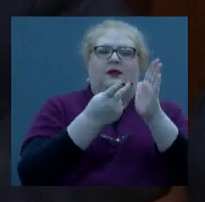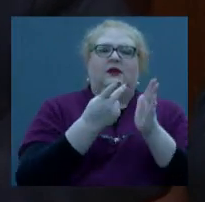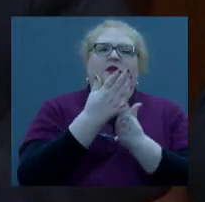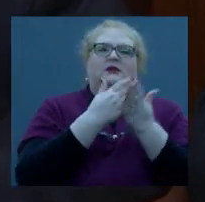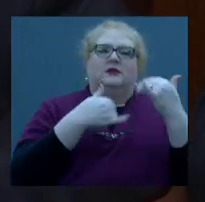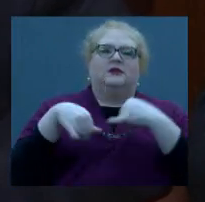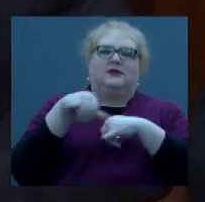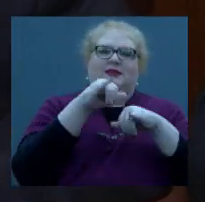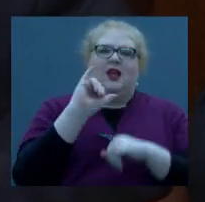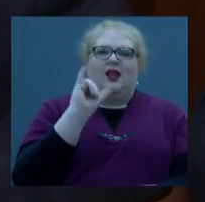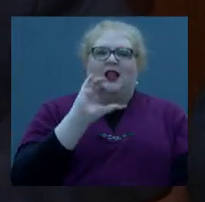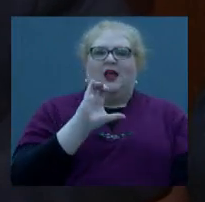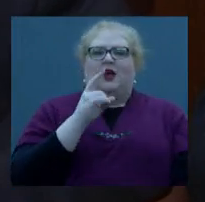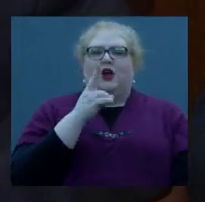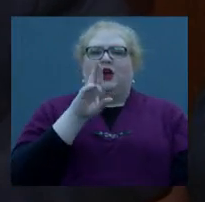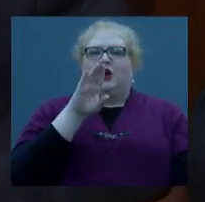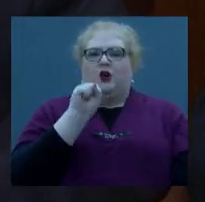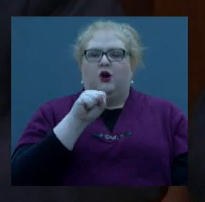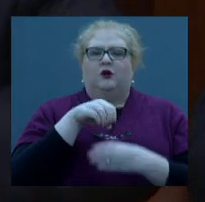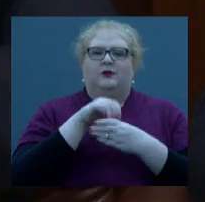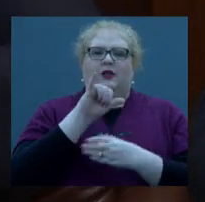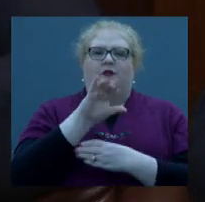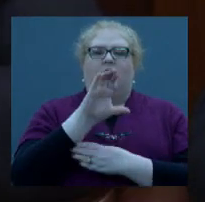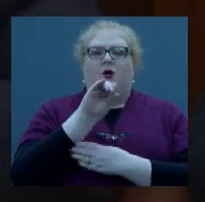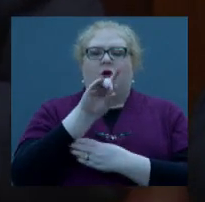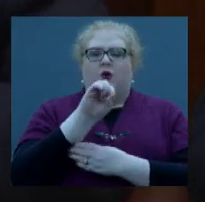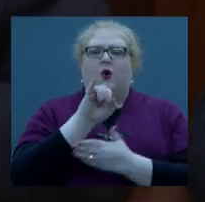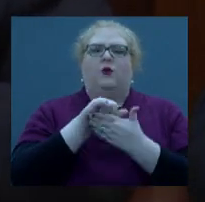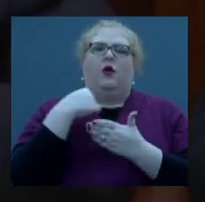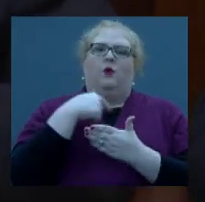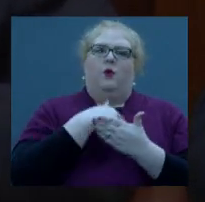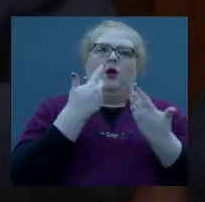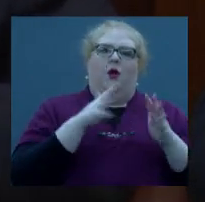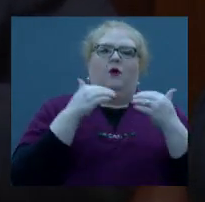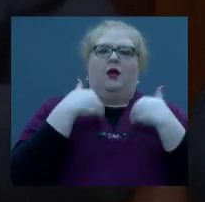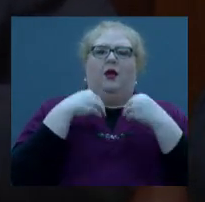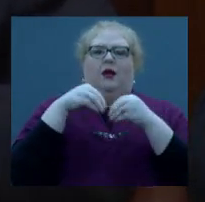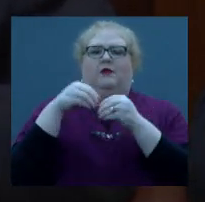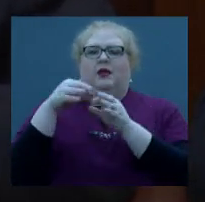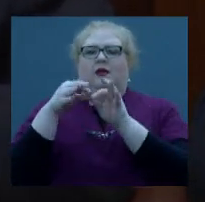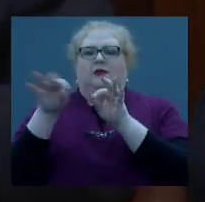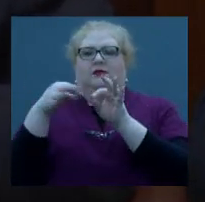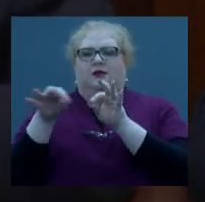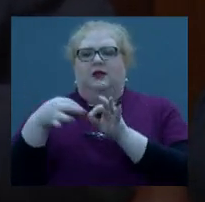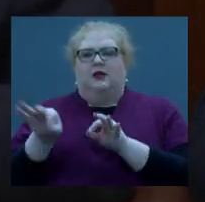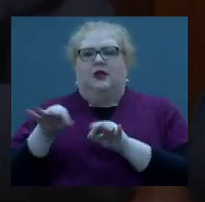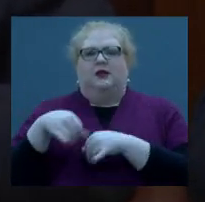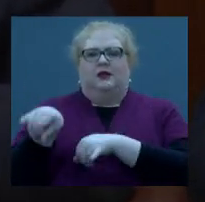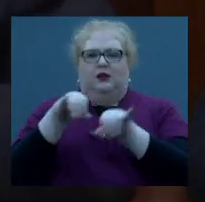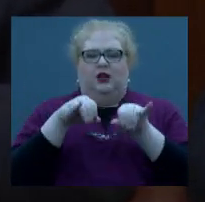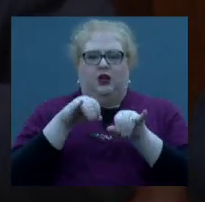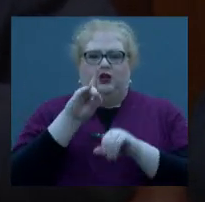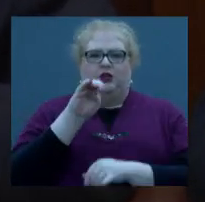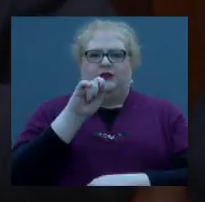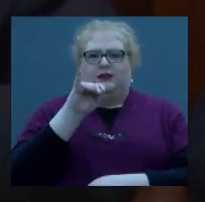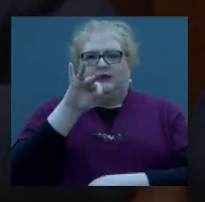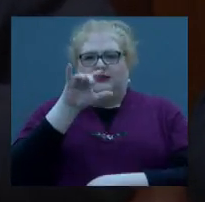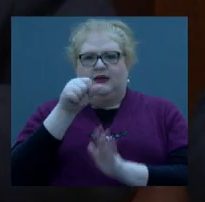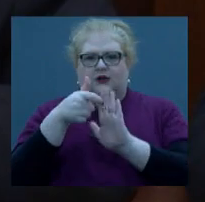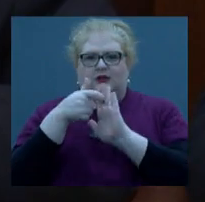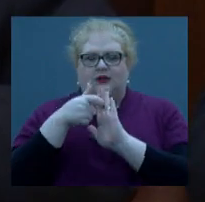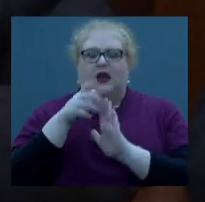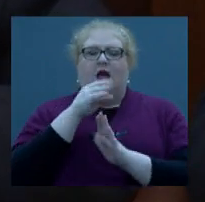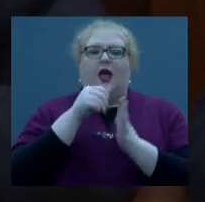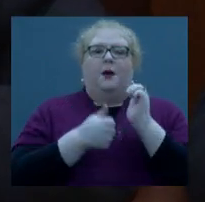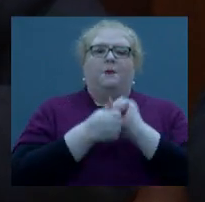some curbs that are in the codes that we also have in standard details that's needed. The majority of what you have seen in there